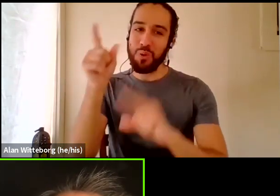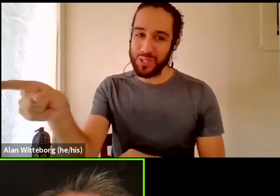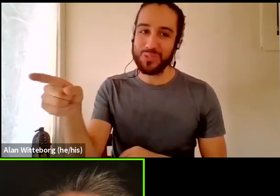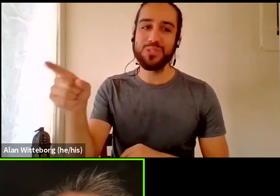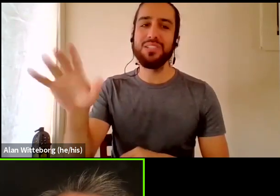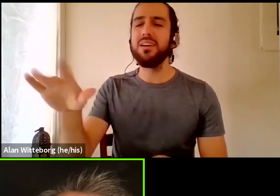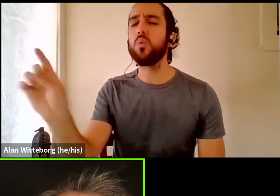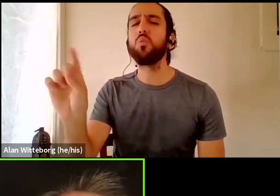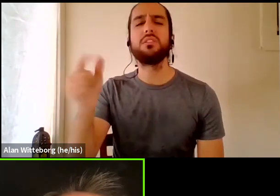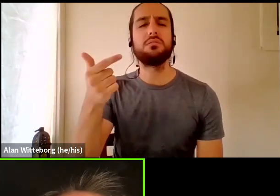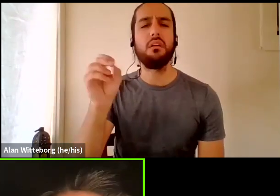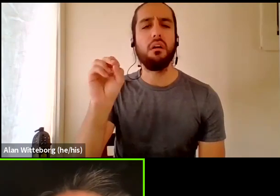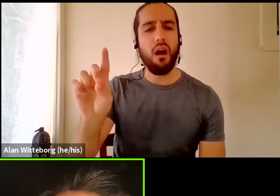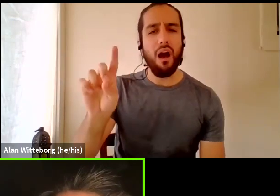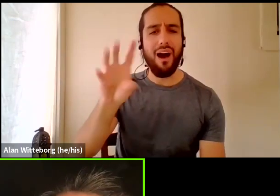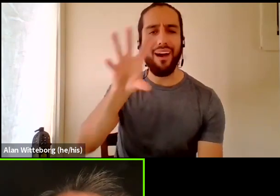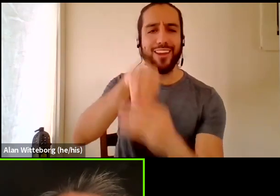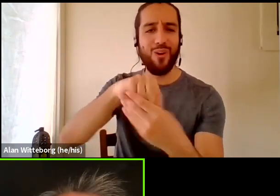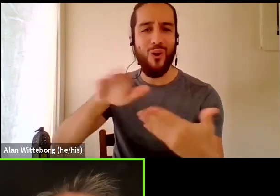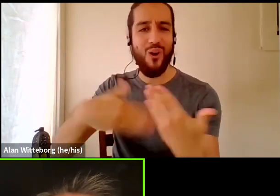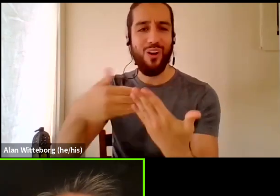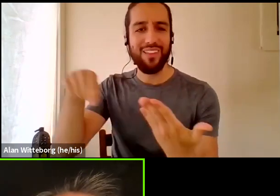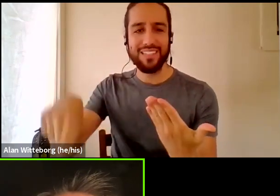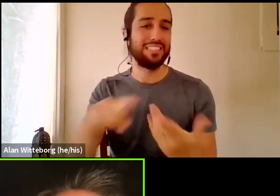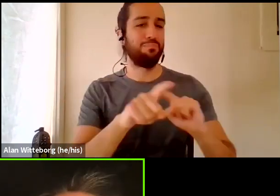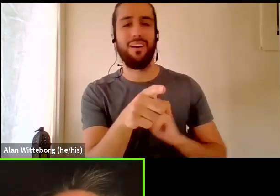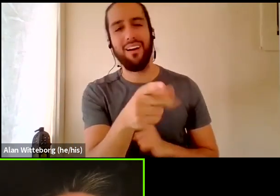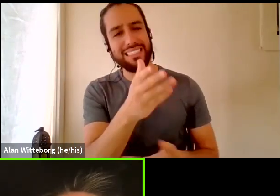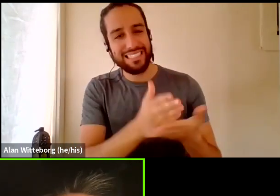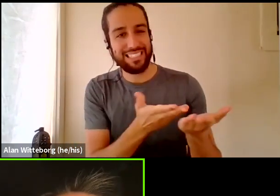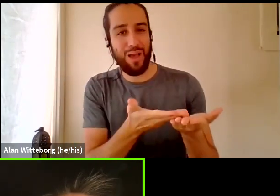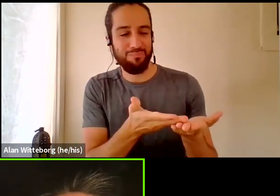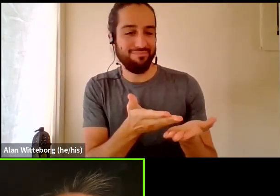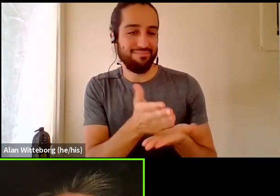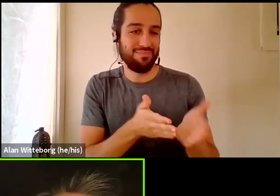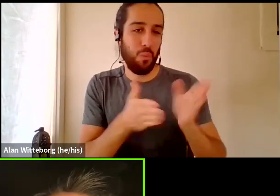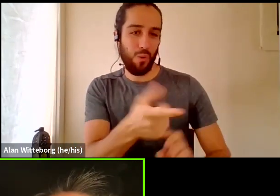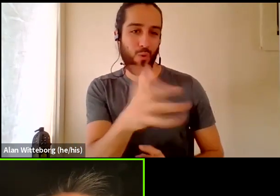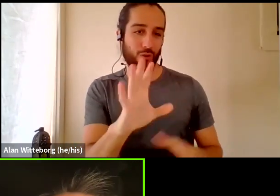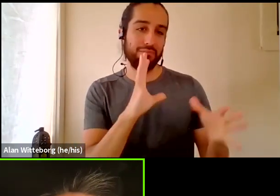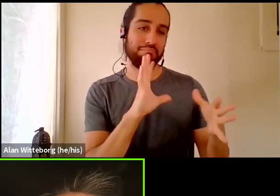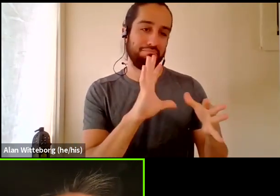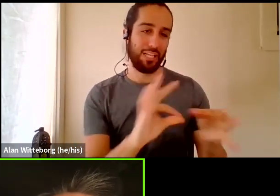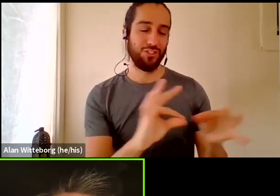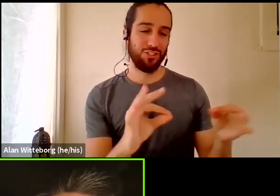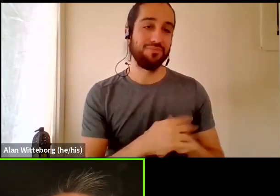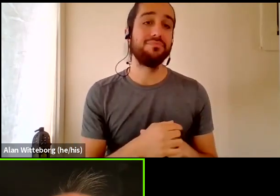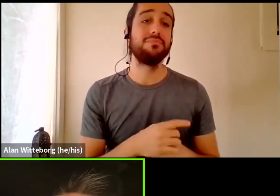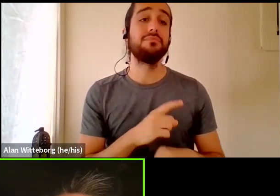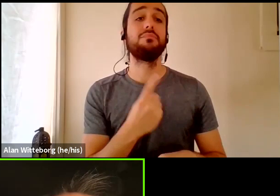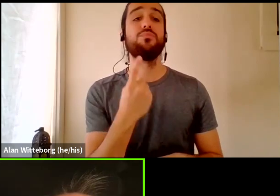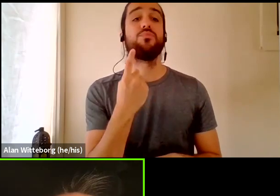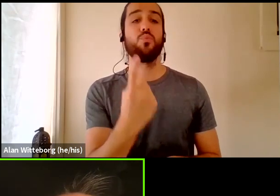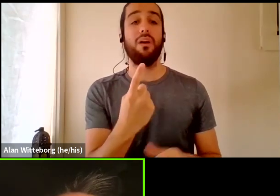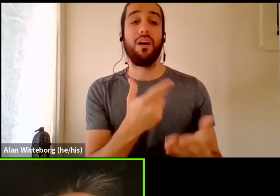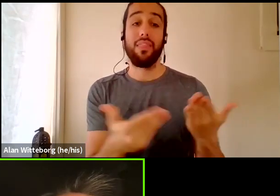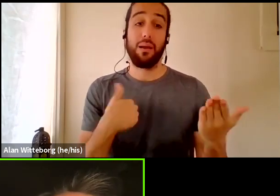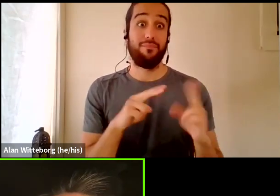the God in all of this, right? But in some way, you've already kind of mentioned it. And I think one of the things that I'm very excited about right